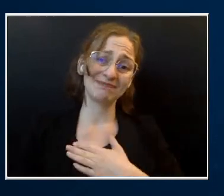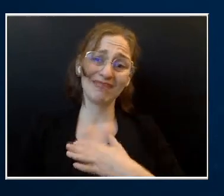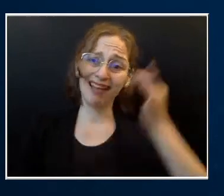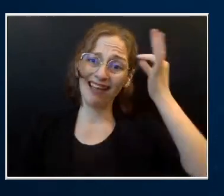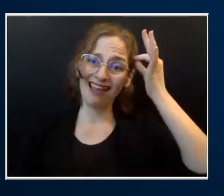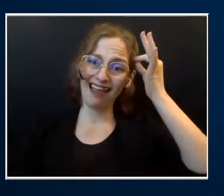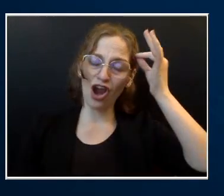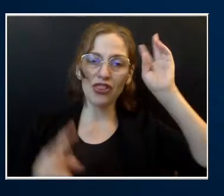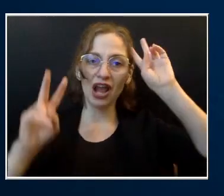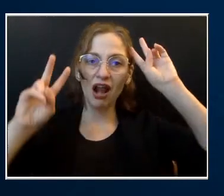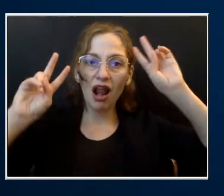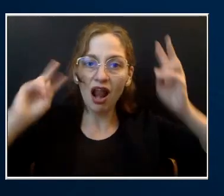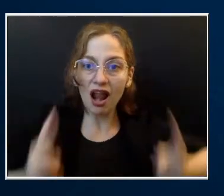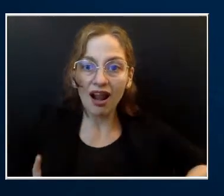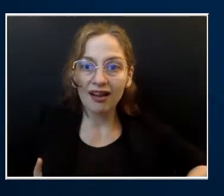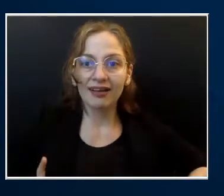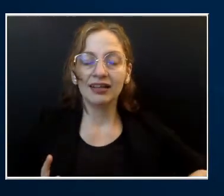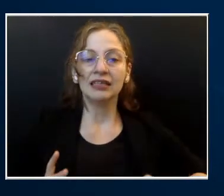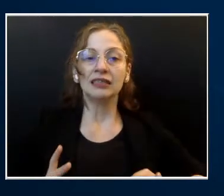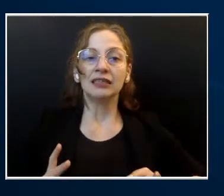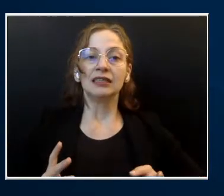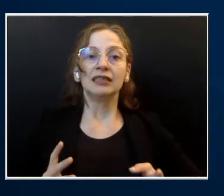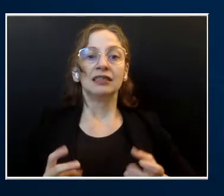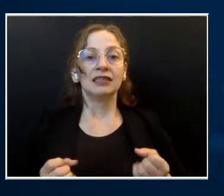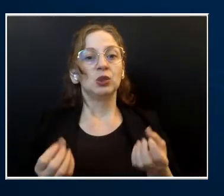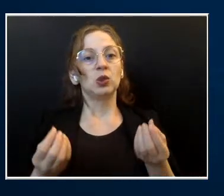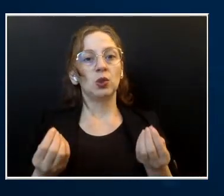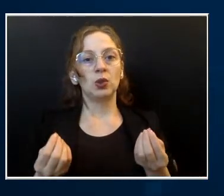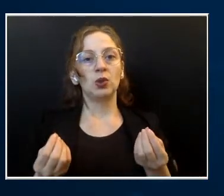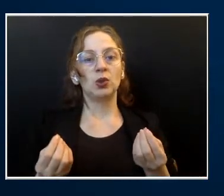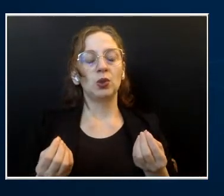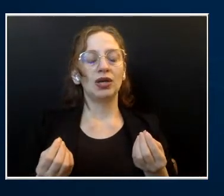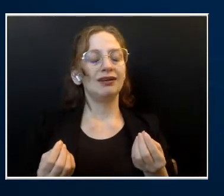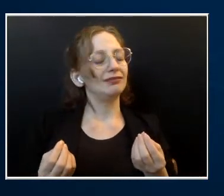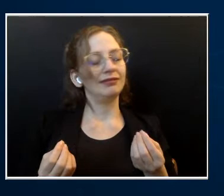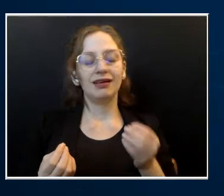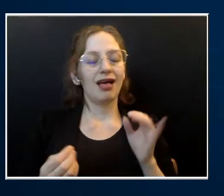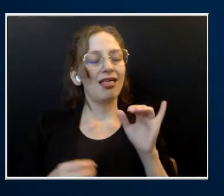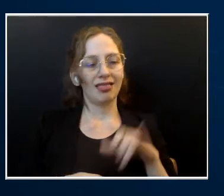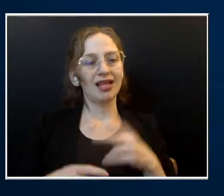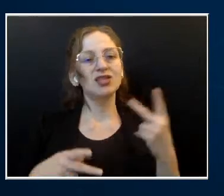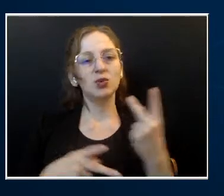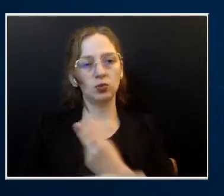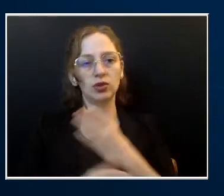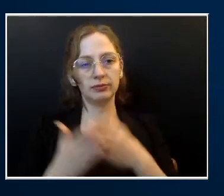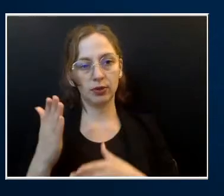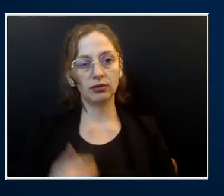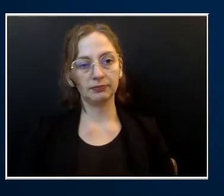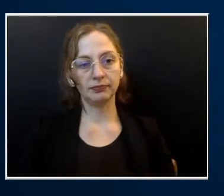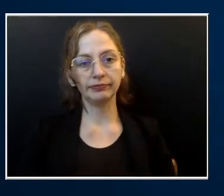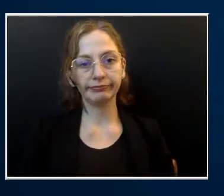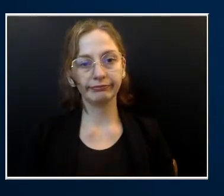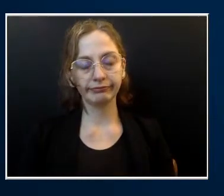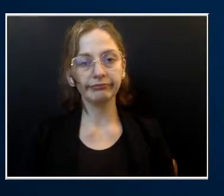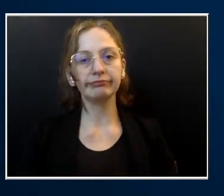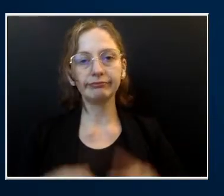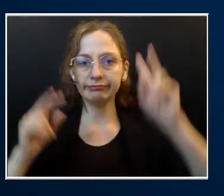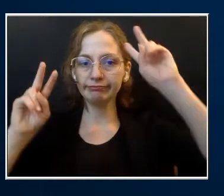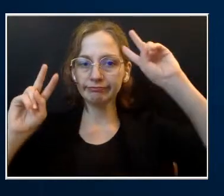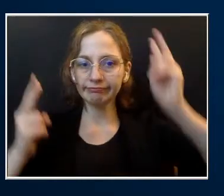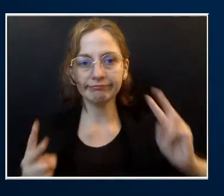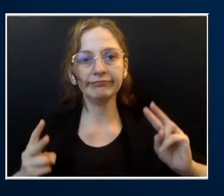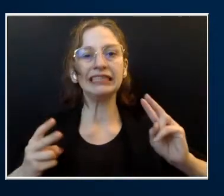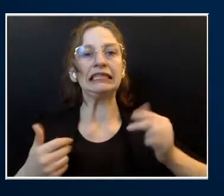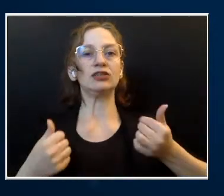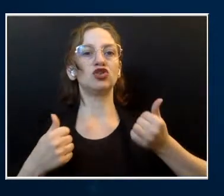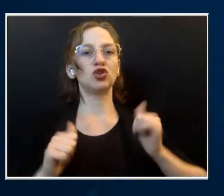So it's that's the worst part, I would definitely say, is losing your hair and trying to go